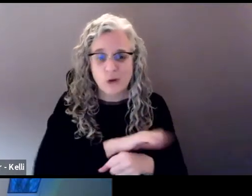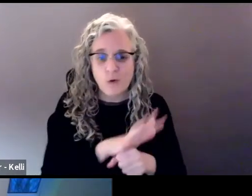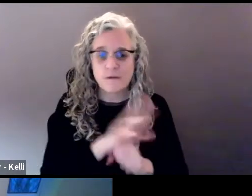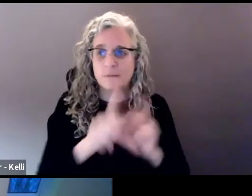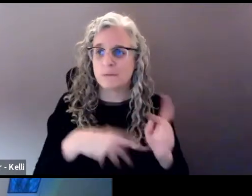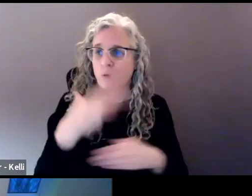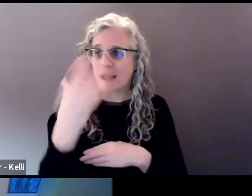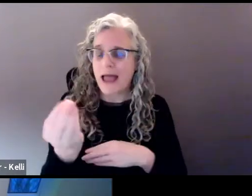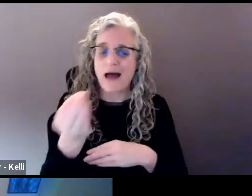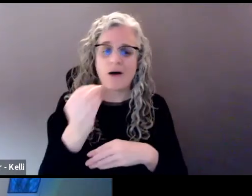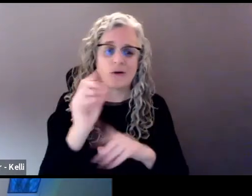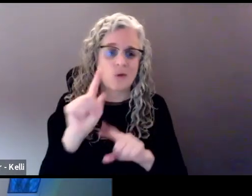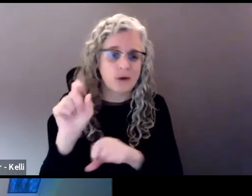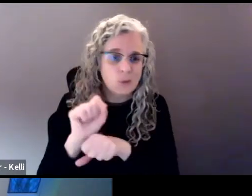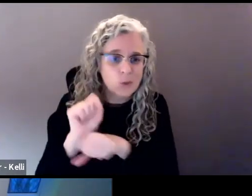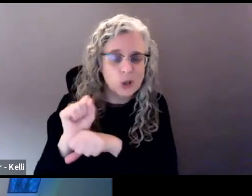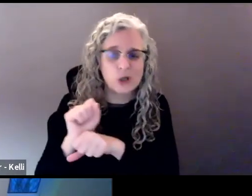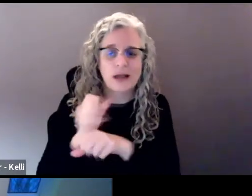is vaccinated.